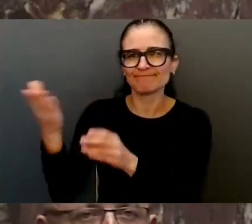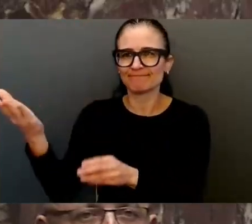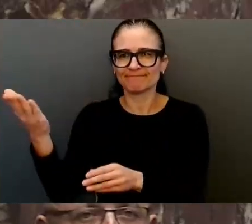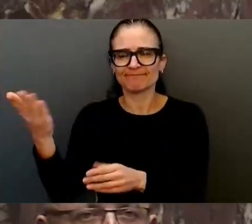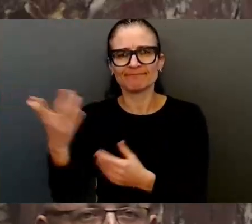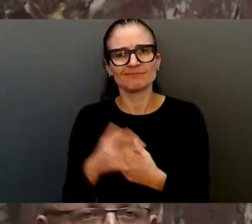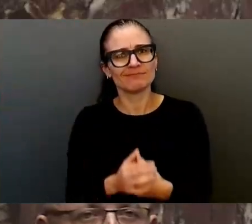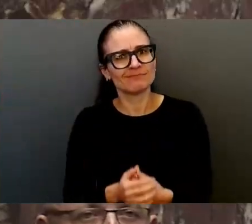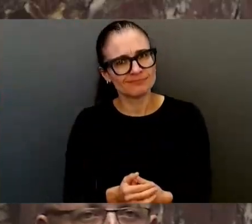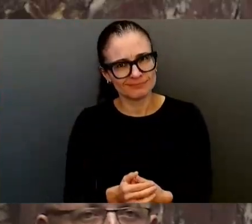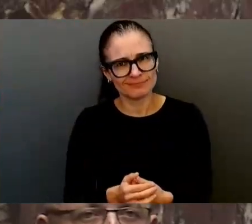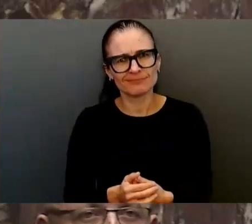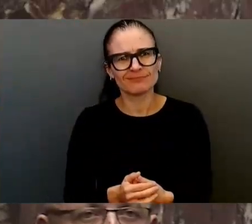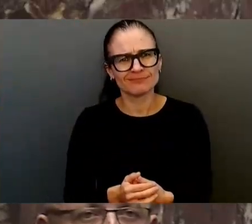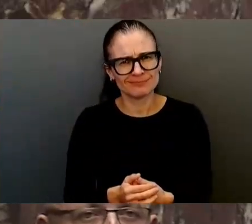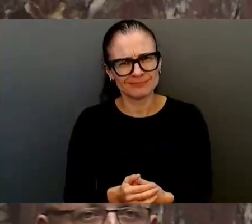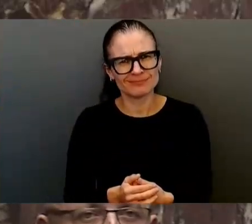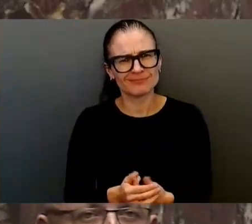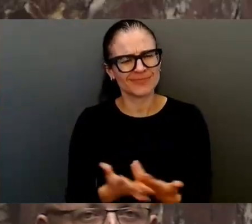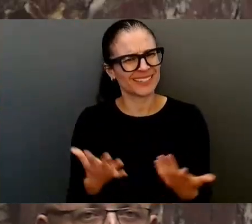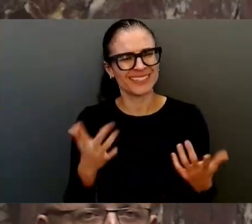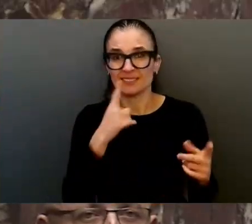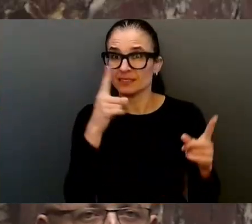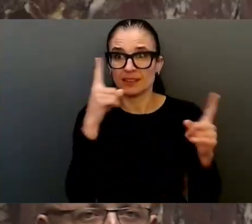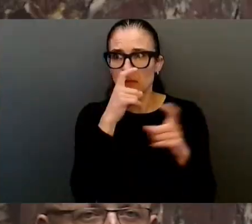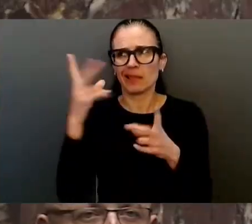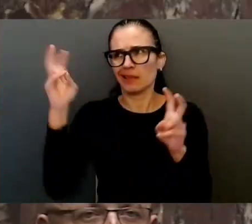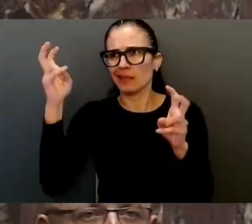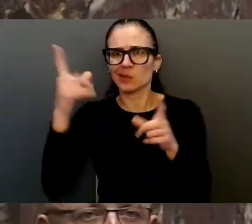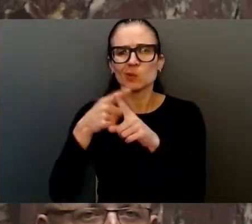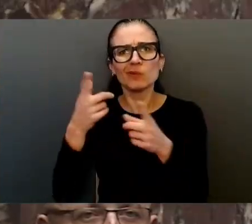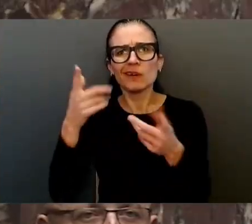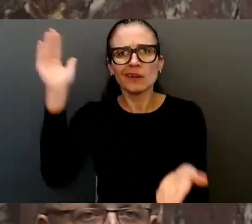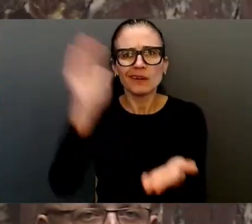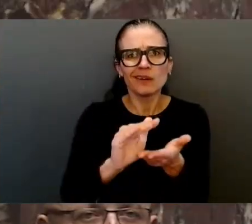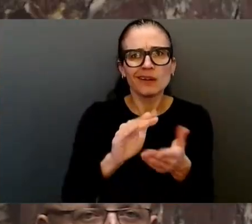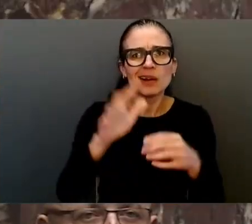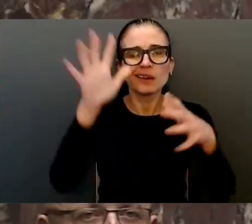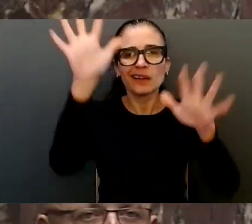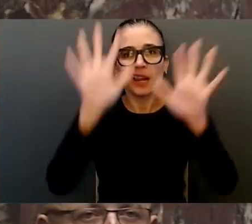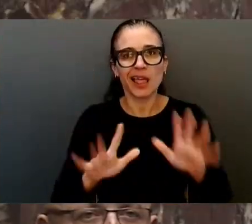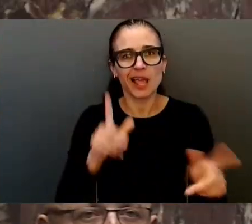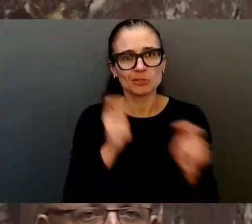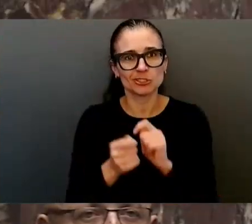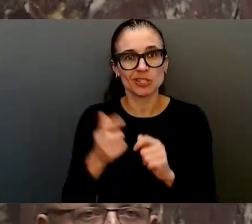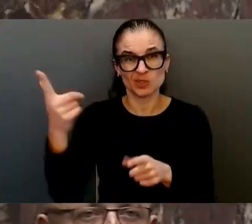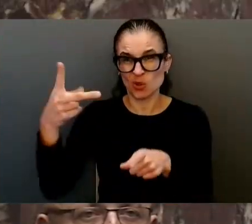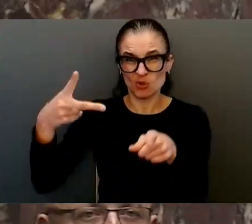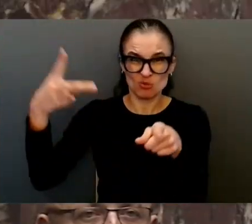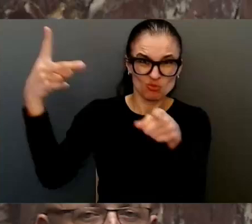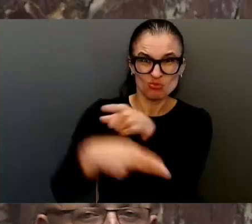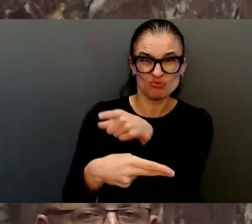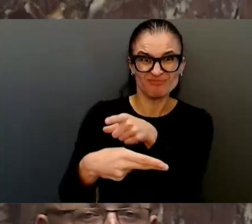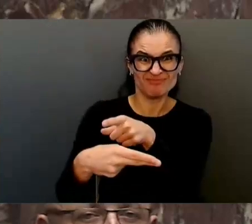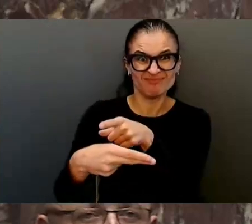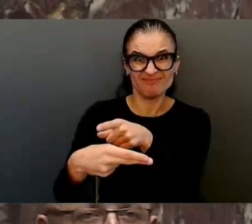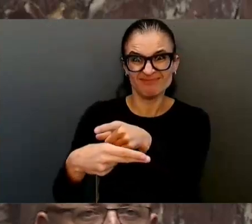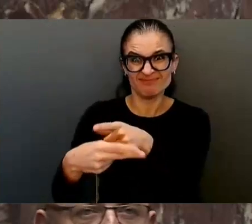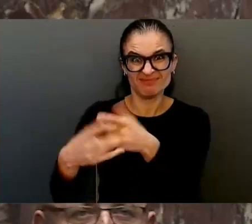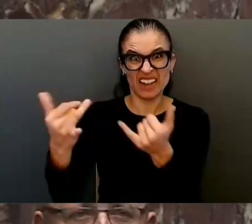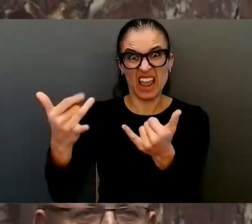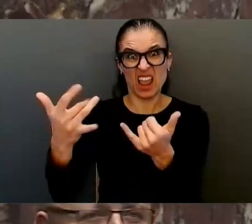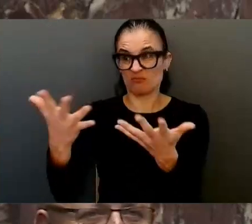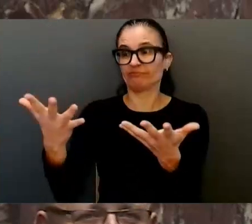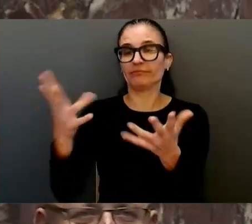government's record deficit by bringing in $3 billion every year. Wow, that's a good idea. And yes, putting money